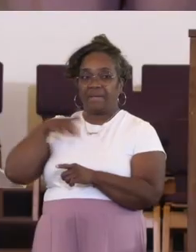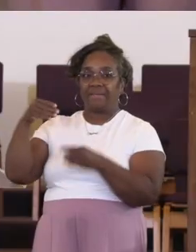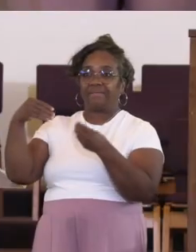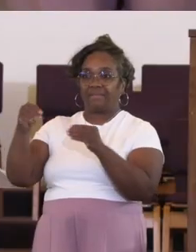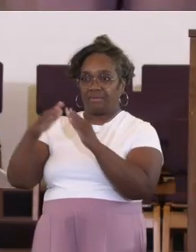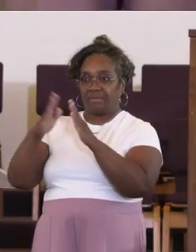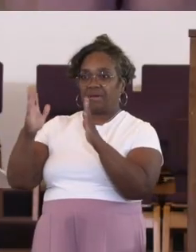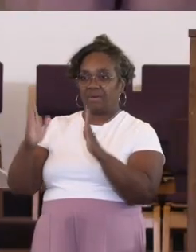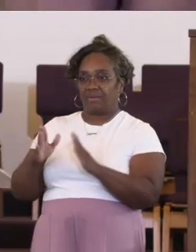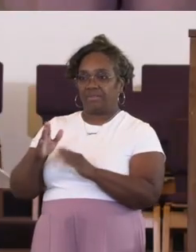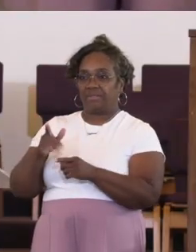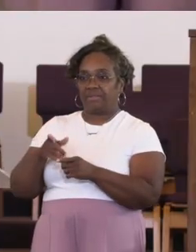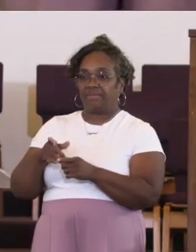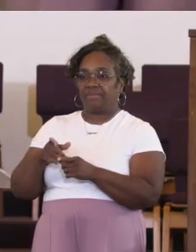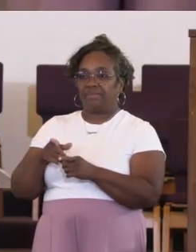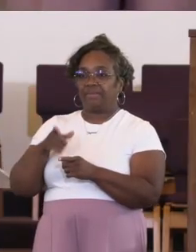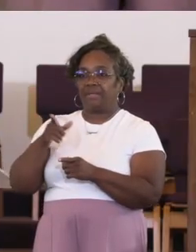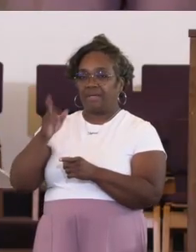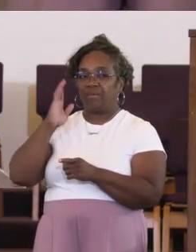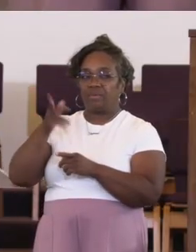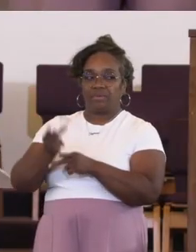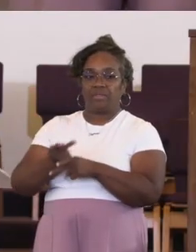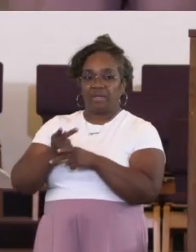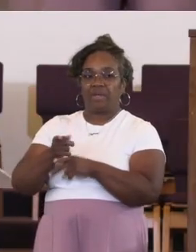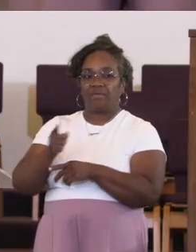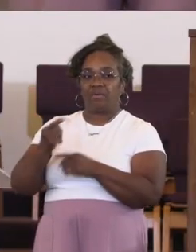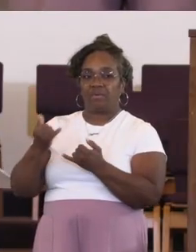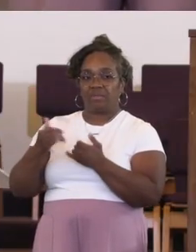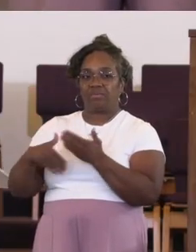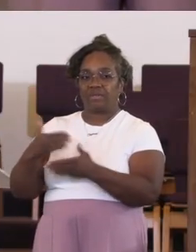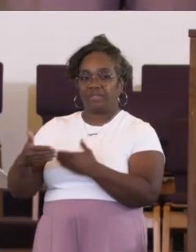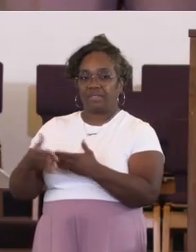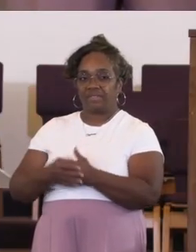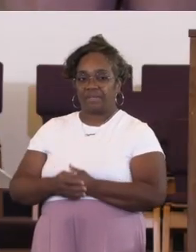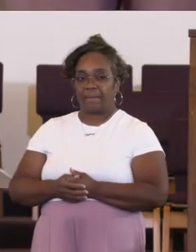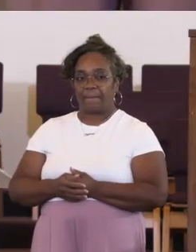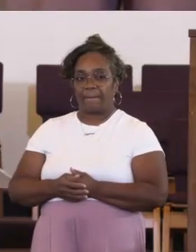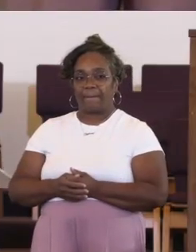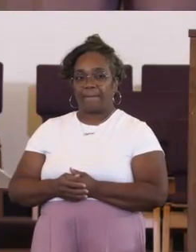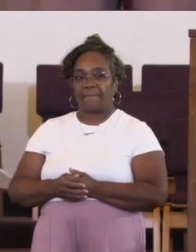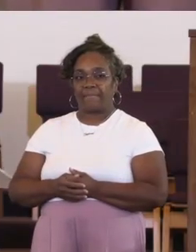houses, and he's going to take care of you in this process.